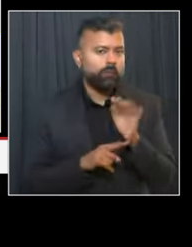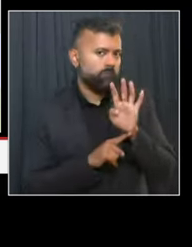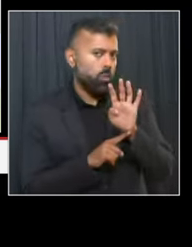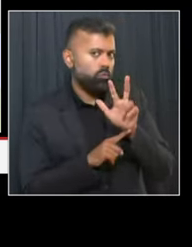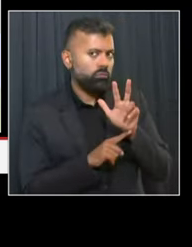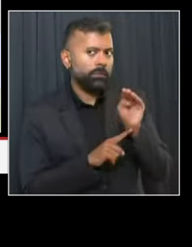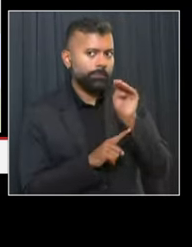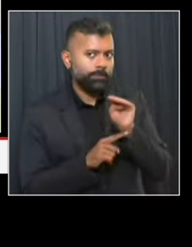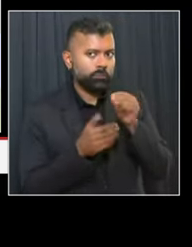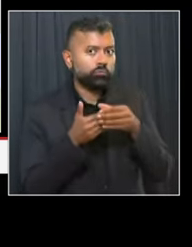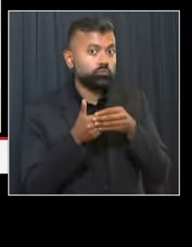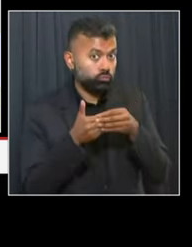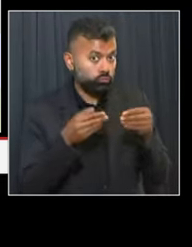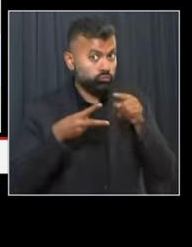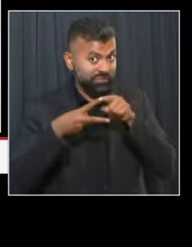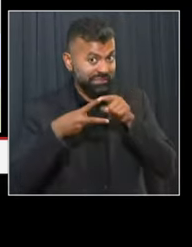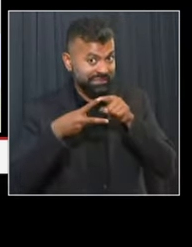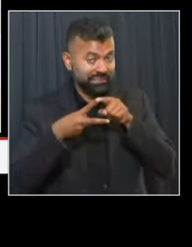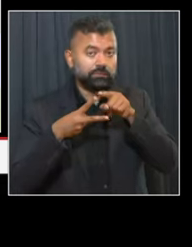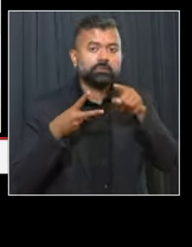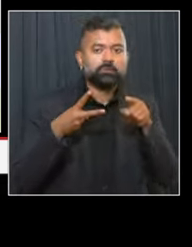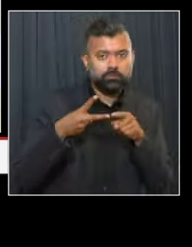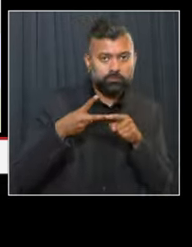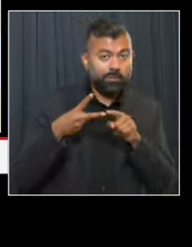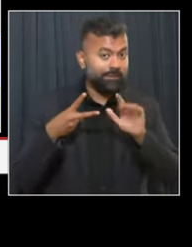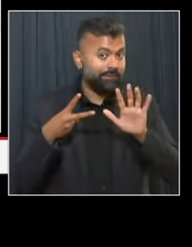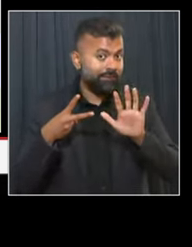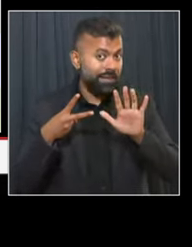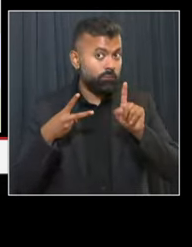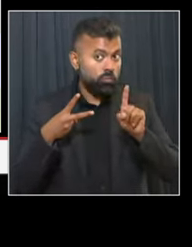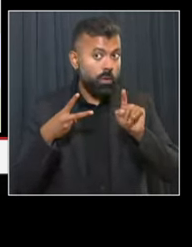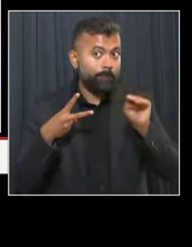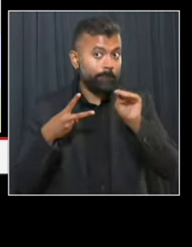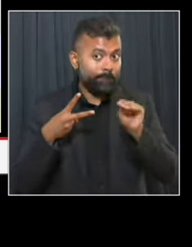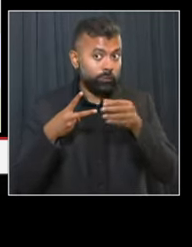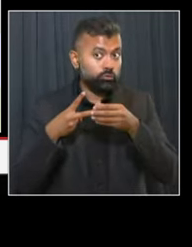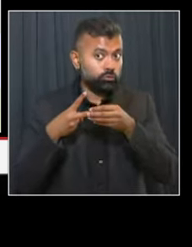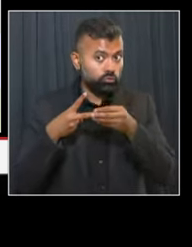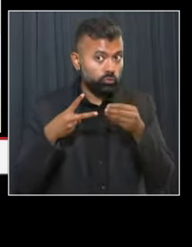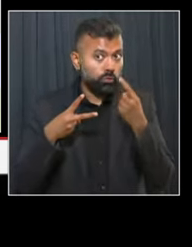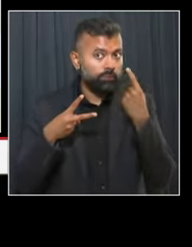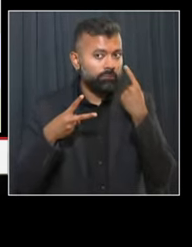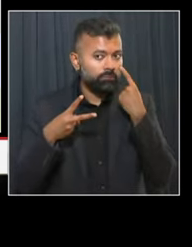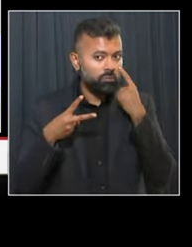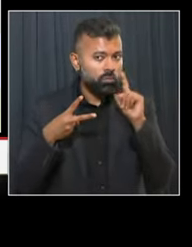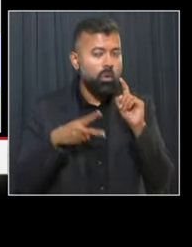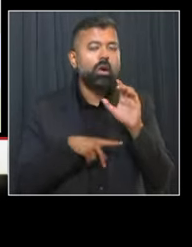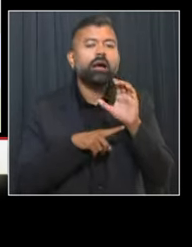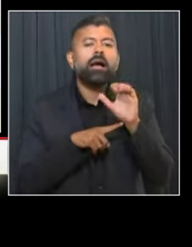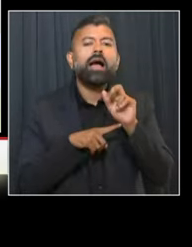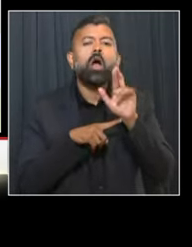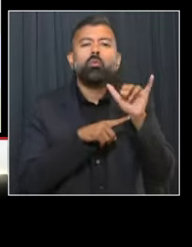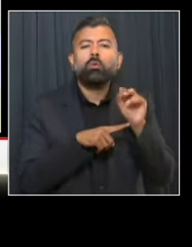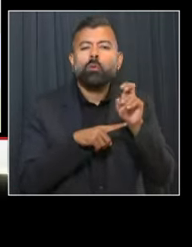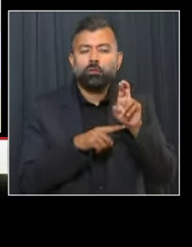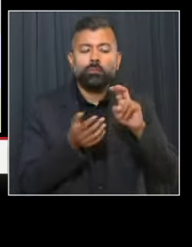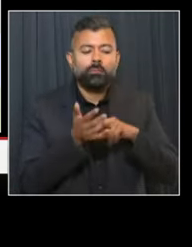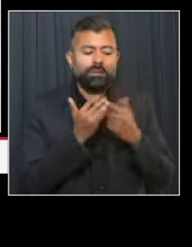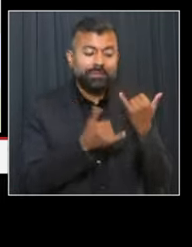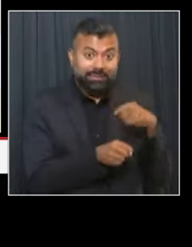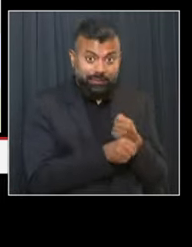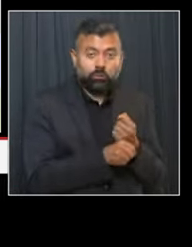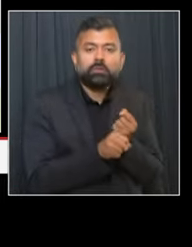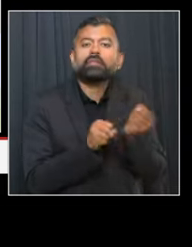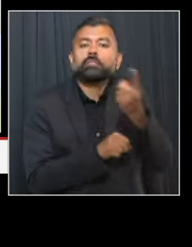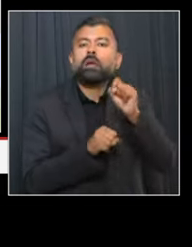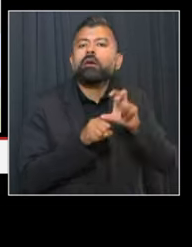$51 million of carryover, and that got us to the bottom line number of $347 million. If you jump to